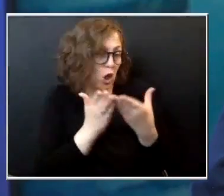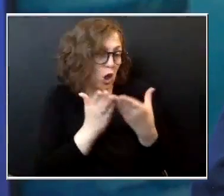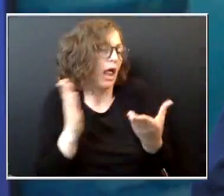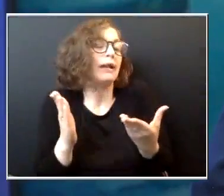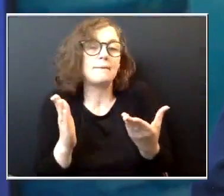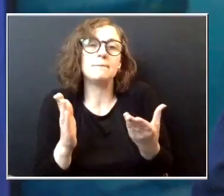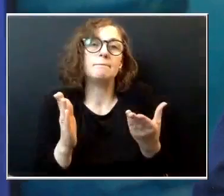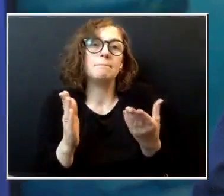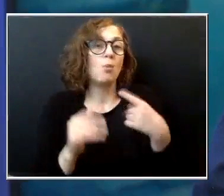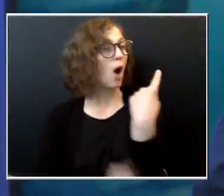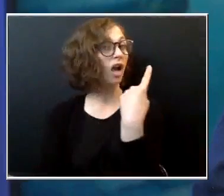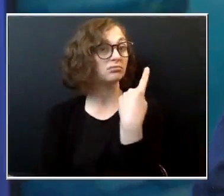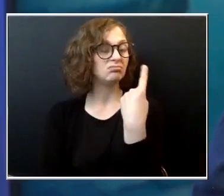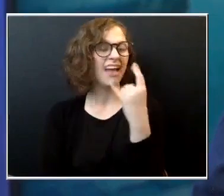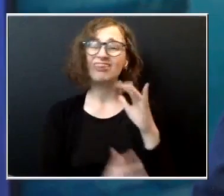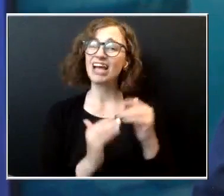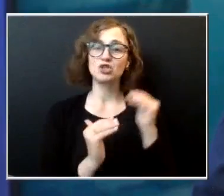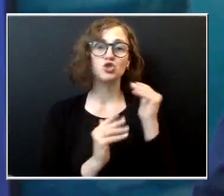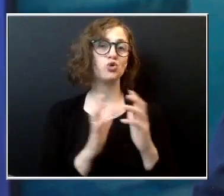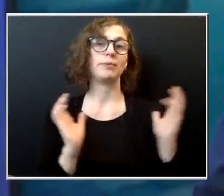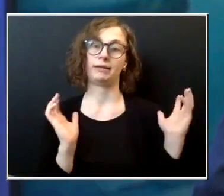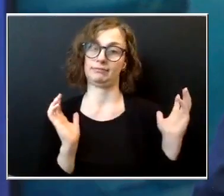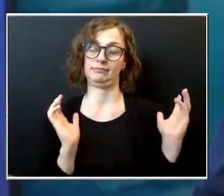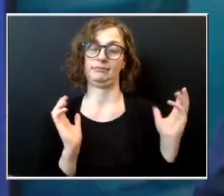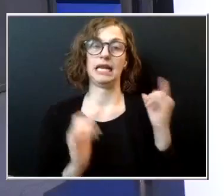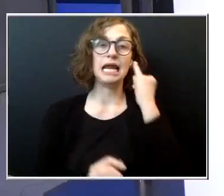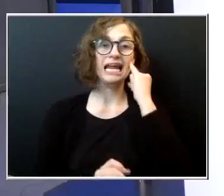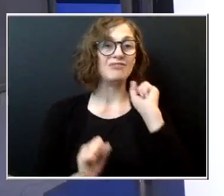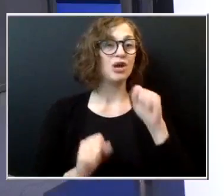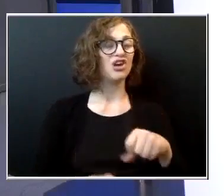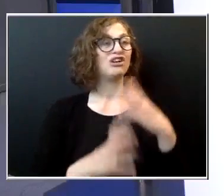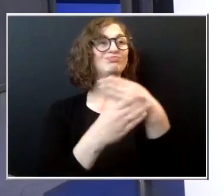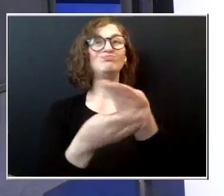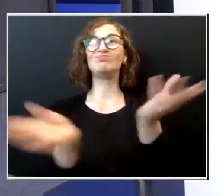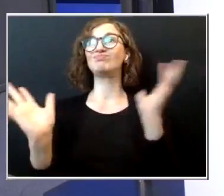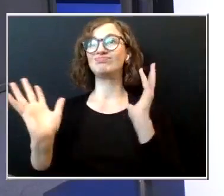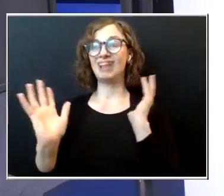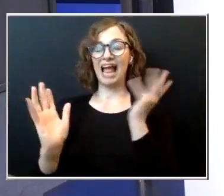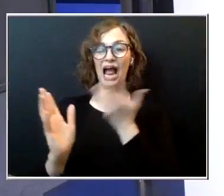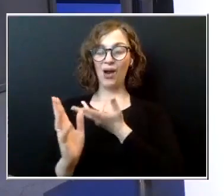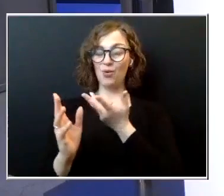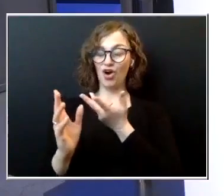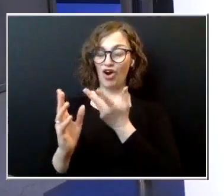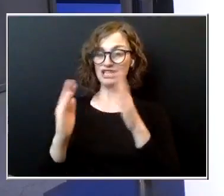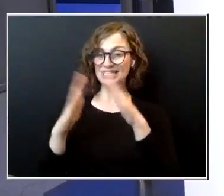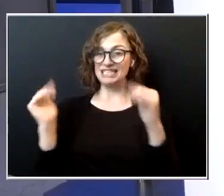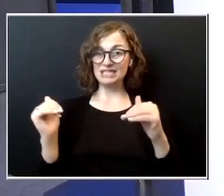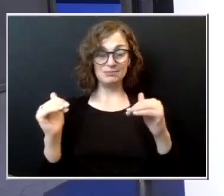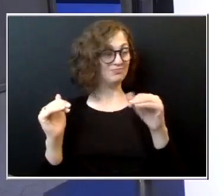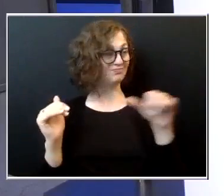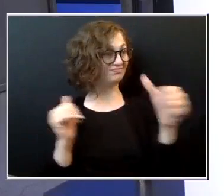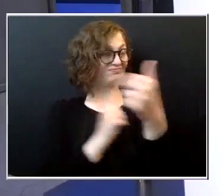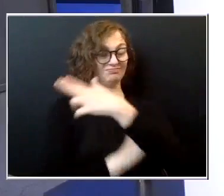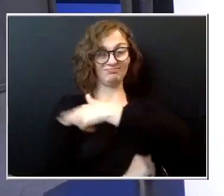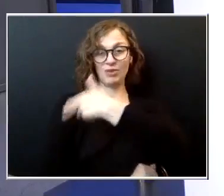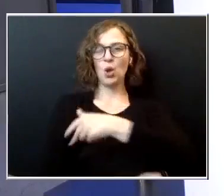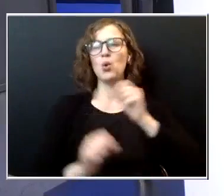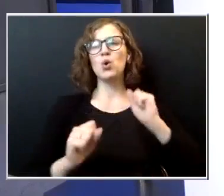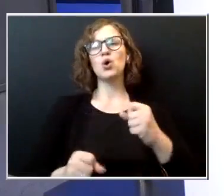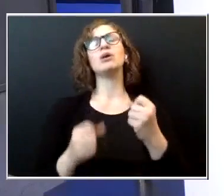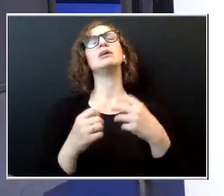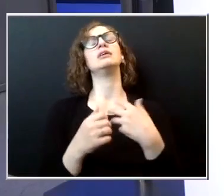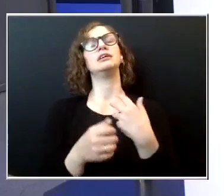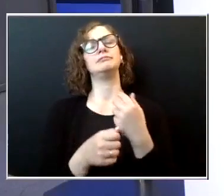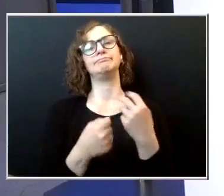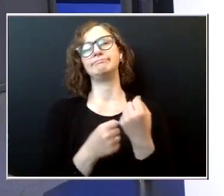hospitals, this could help patients around the world. Since this idea has come to light, Teal, how have you noticed